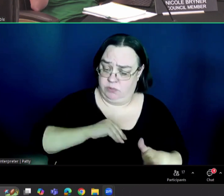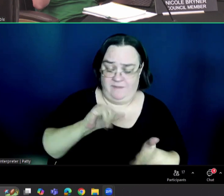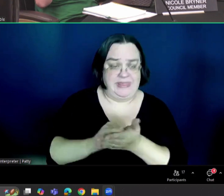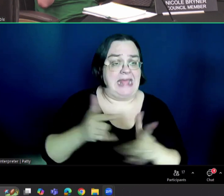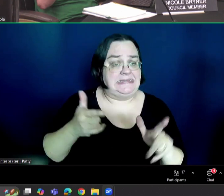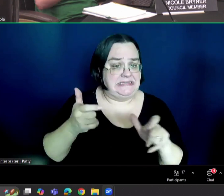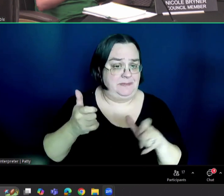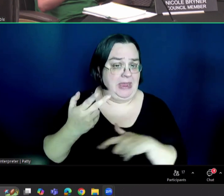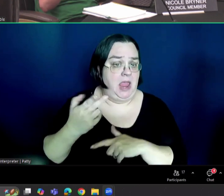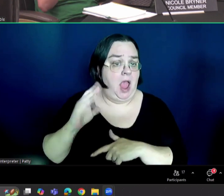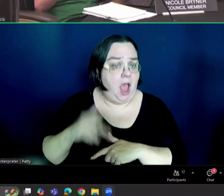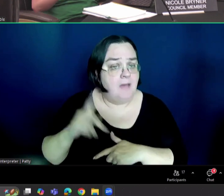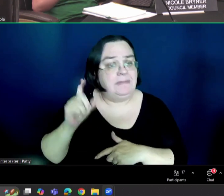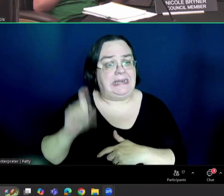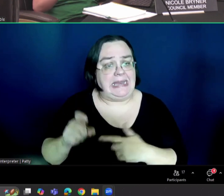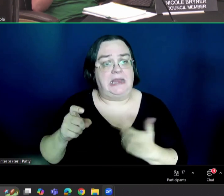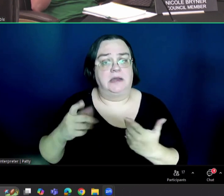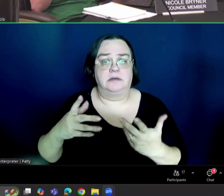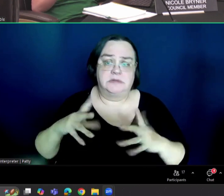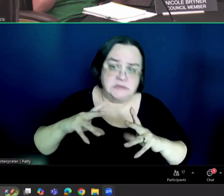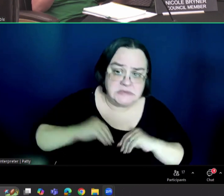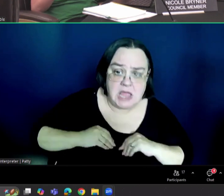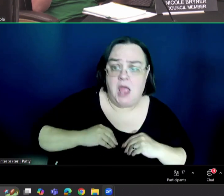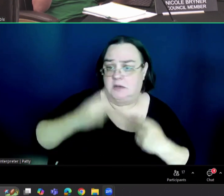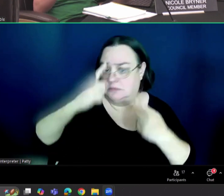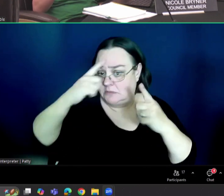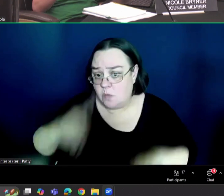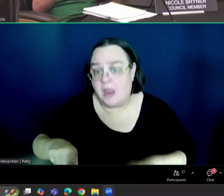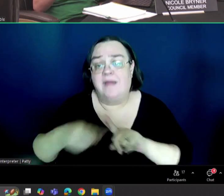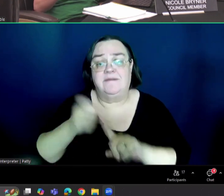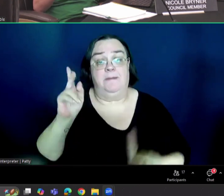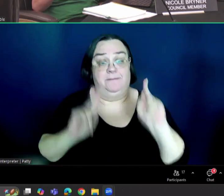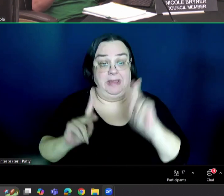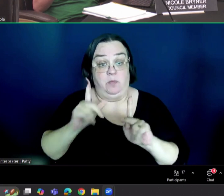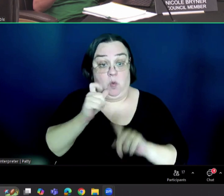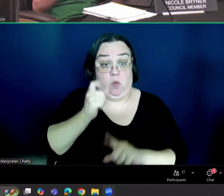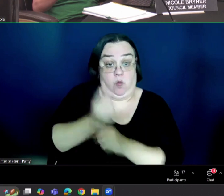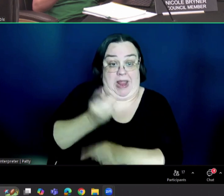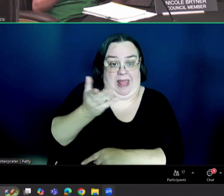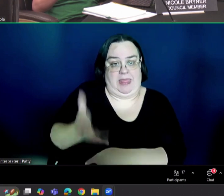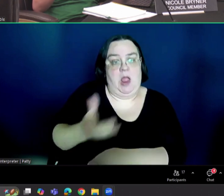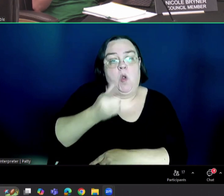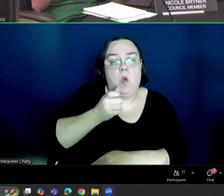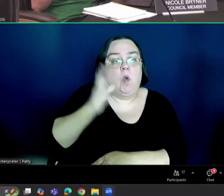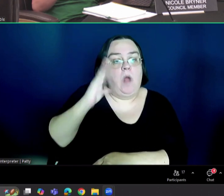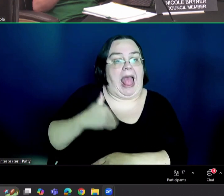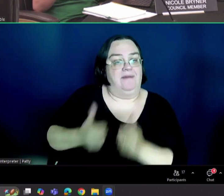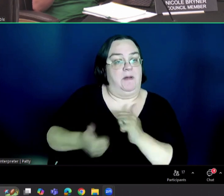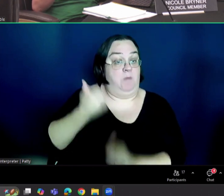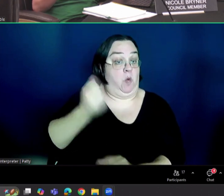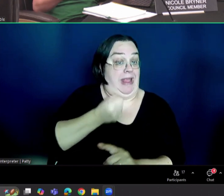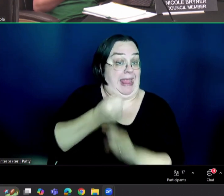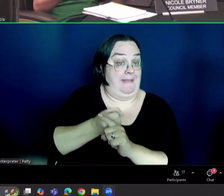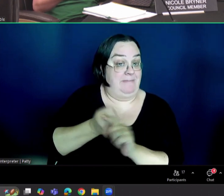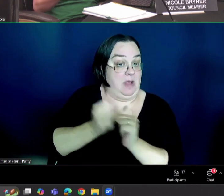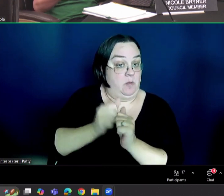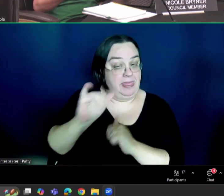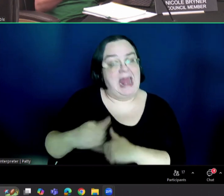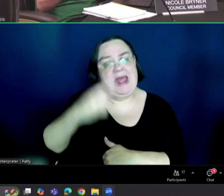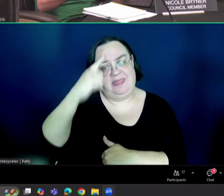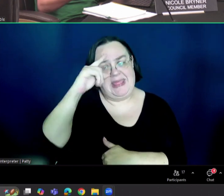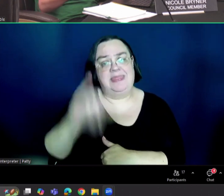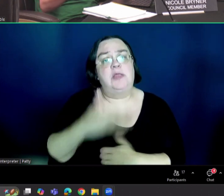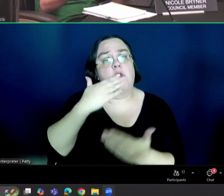like consent and buy-in from the people right there that are being the most impacted. And I think that is a good model to look